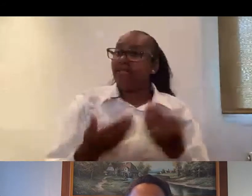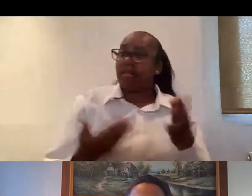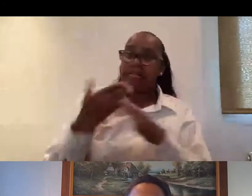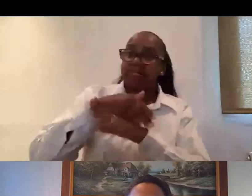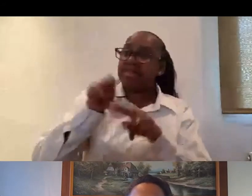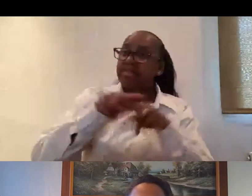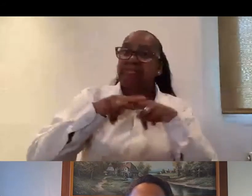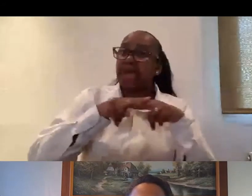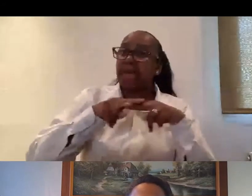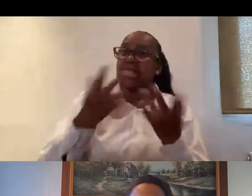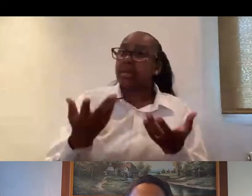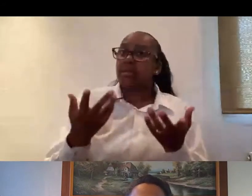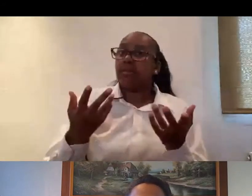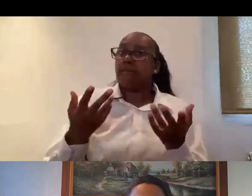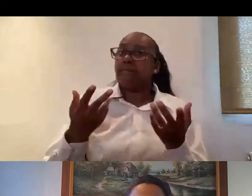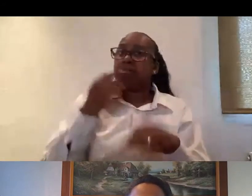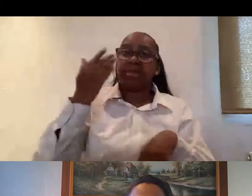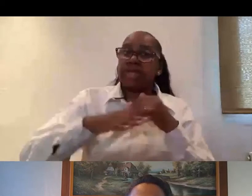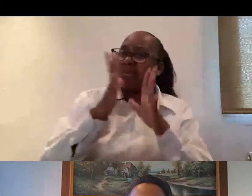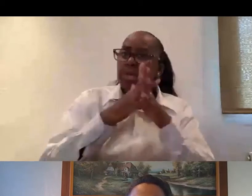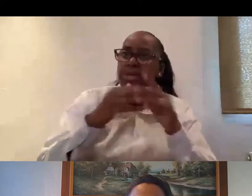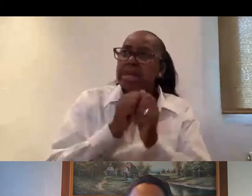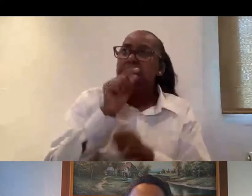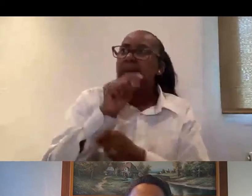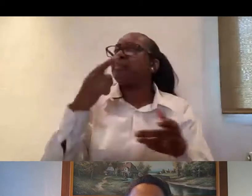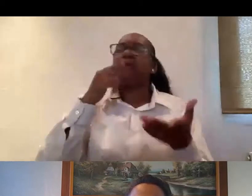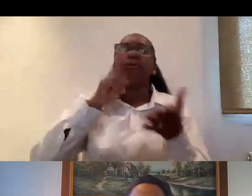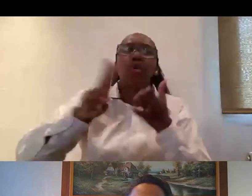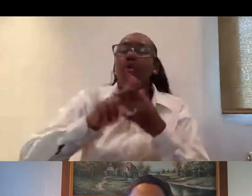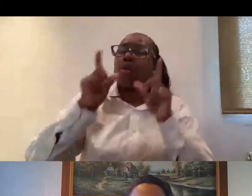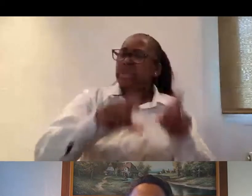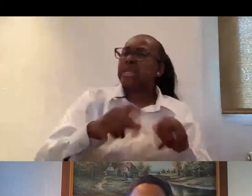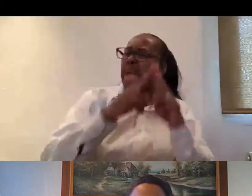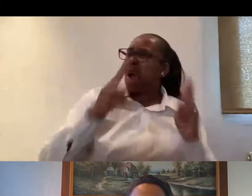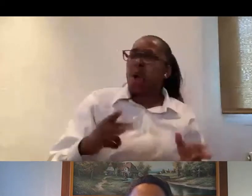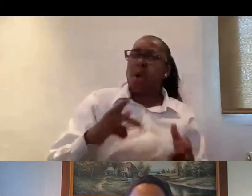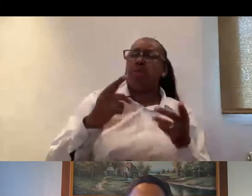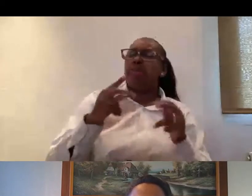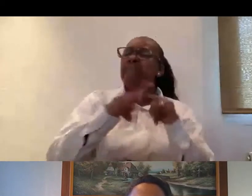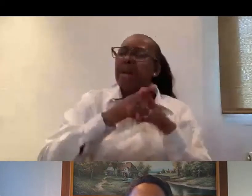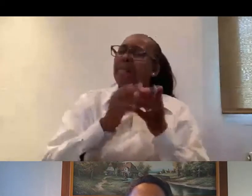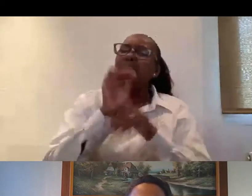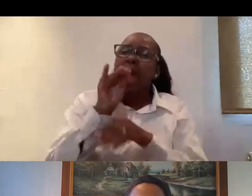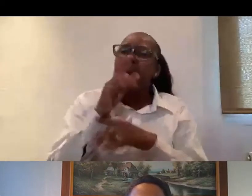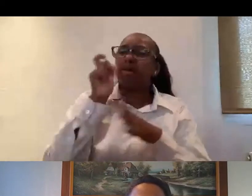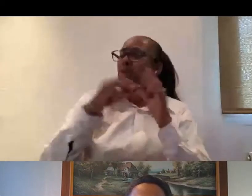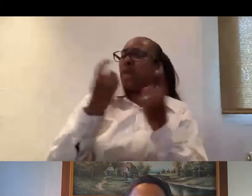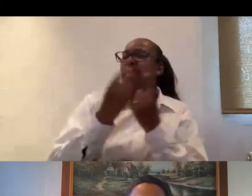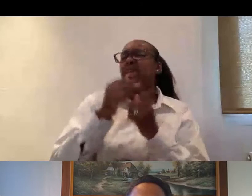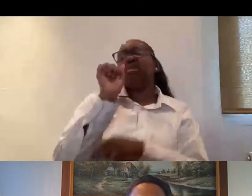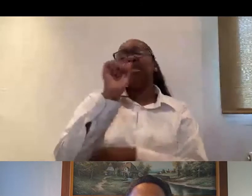family. There's never a weekend where in normal times we stay in, really. We're always out or doing something. So